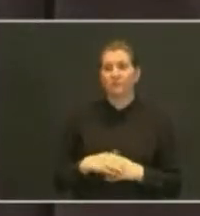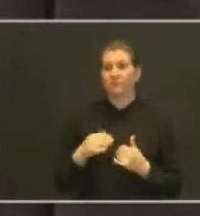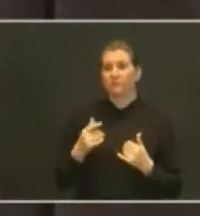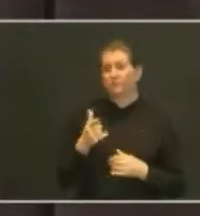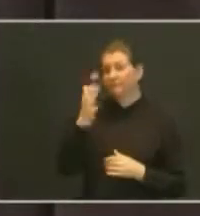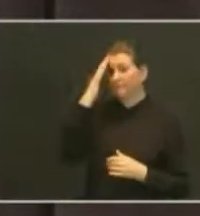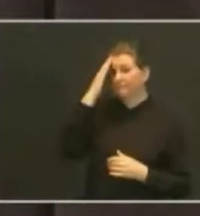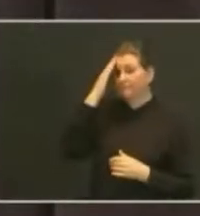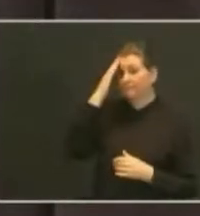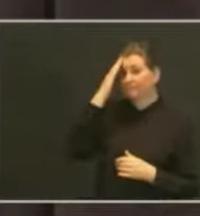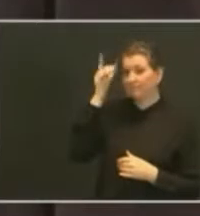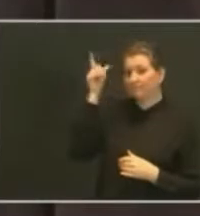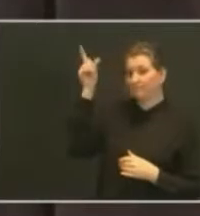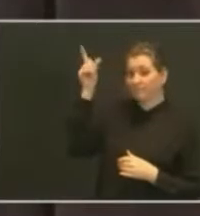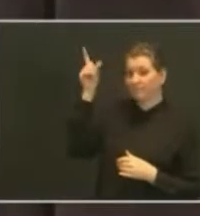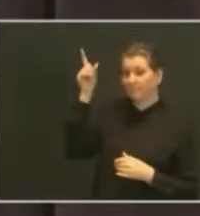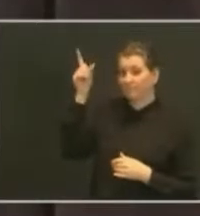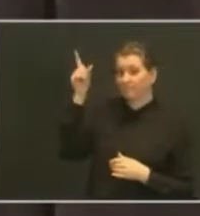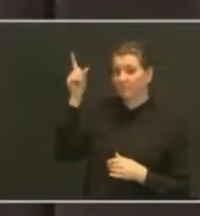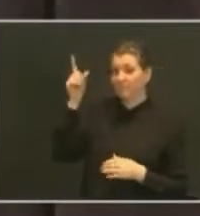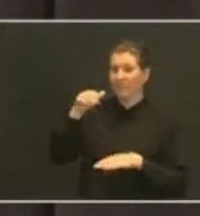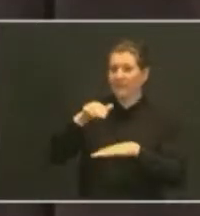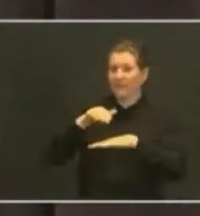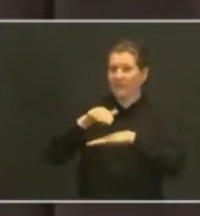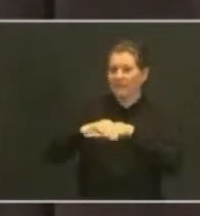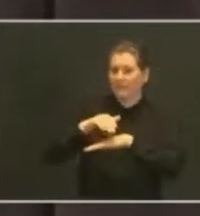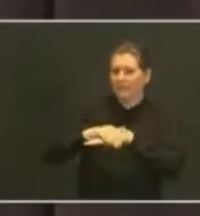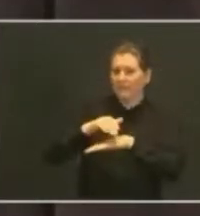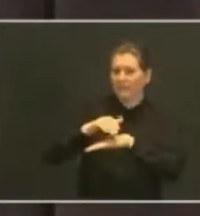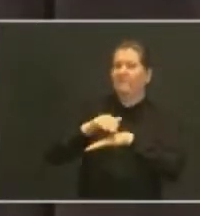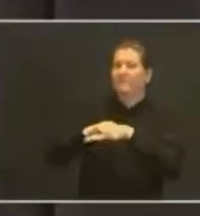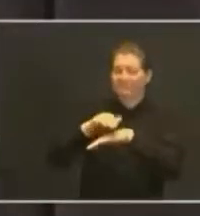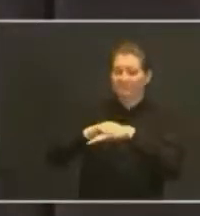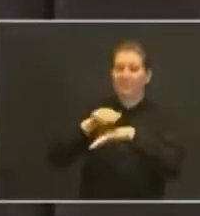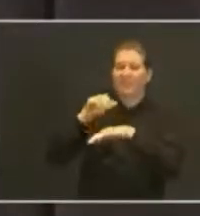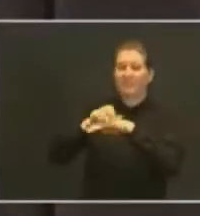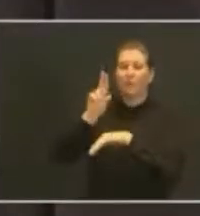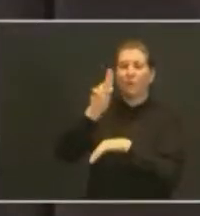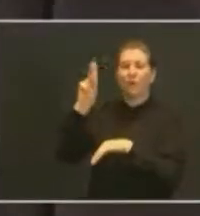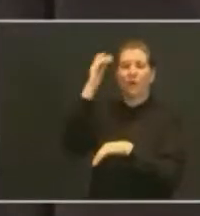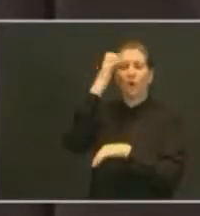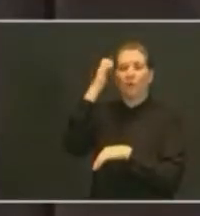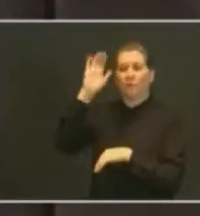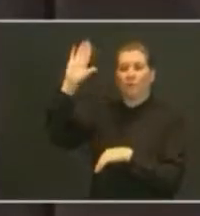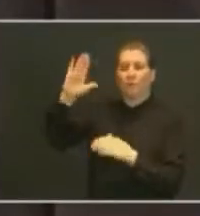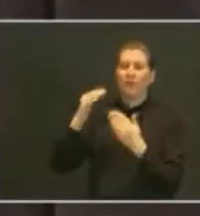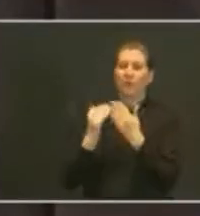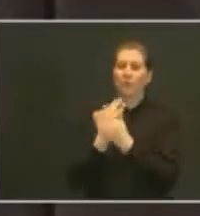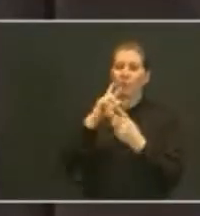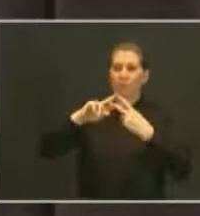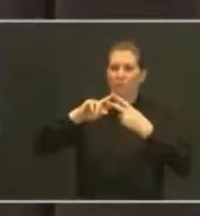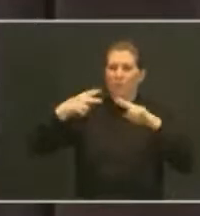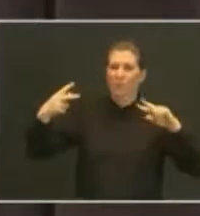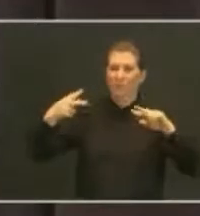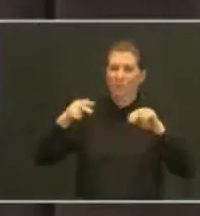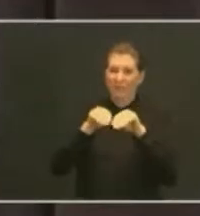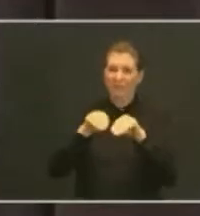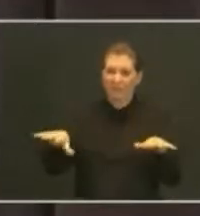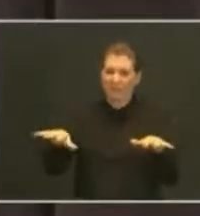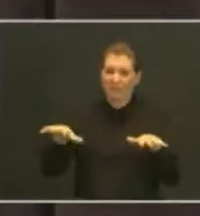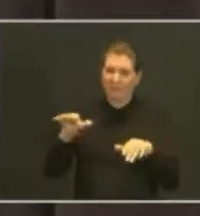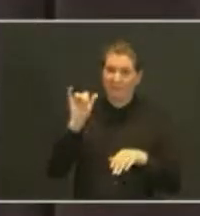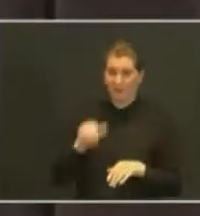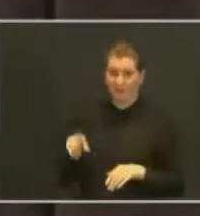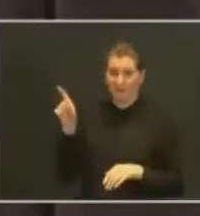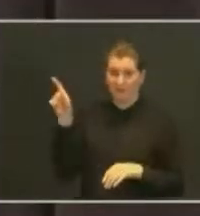of COVID-19 identified in Rhode Island, the best way to protect your household is